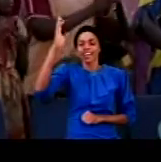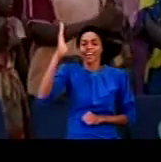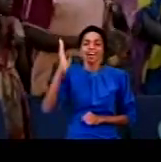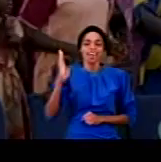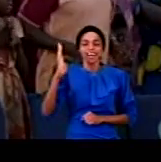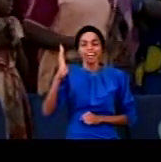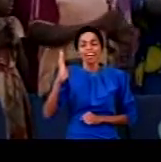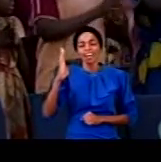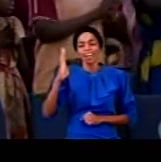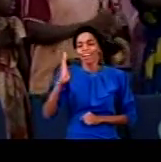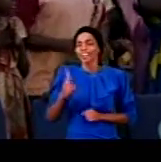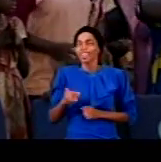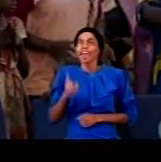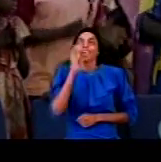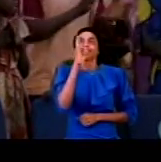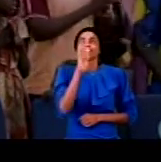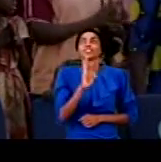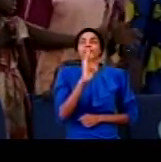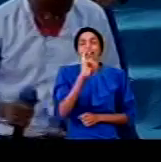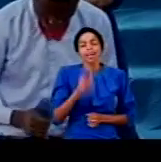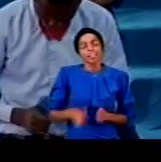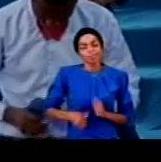Jehovah, you are the Most